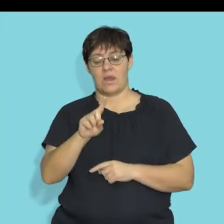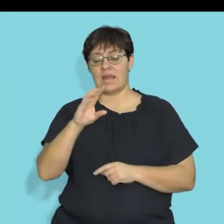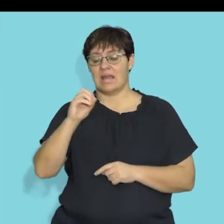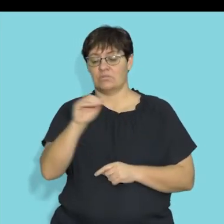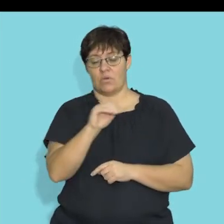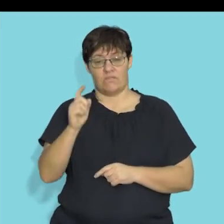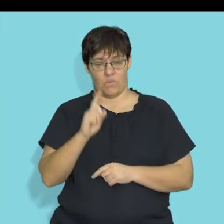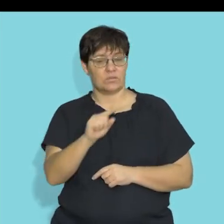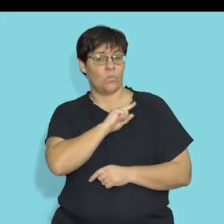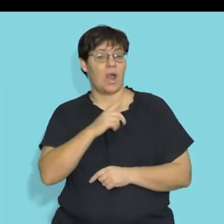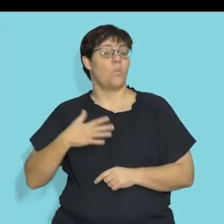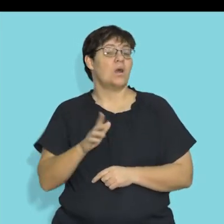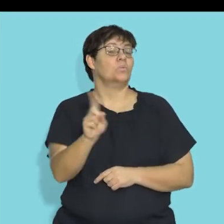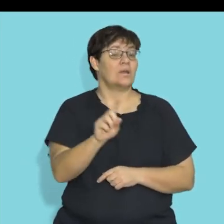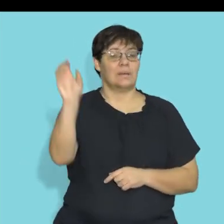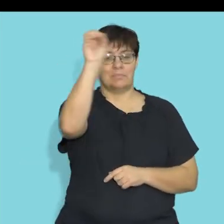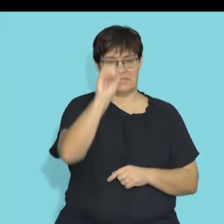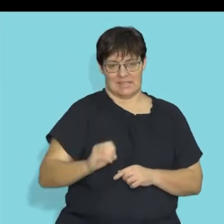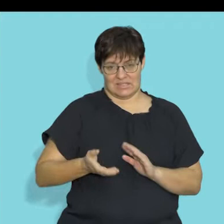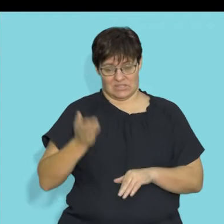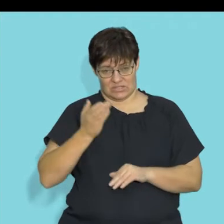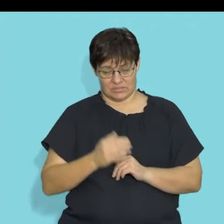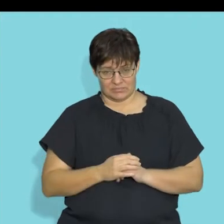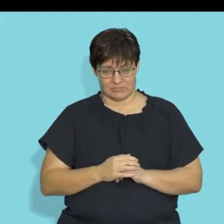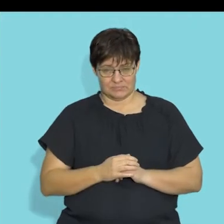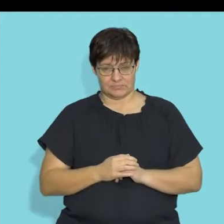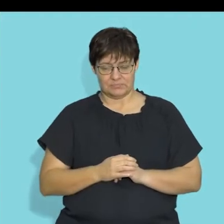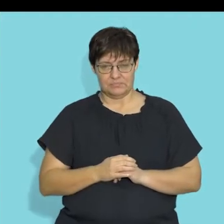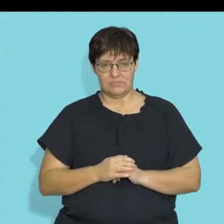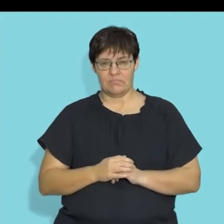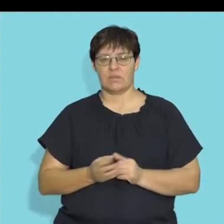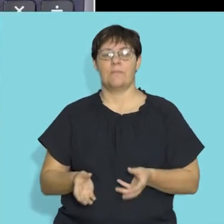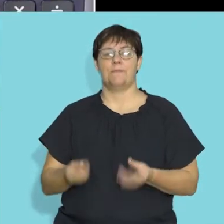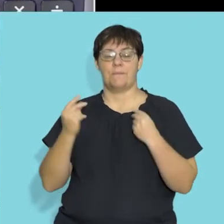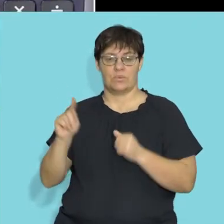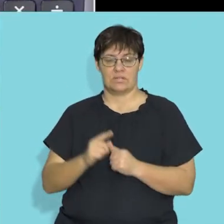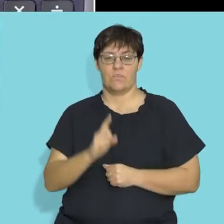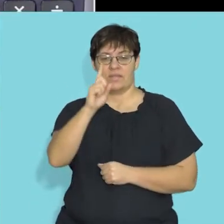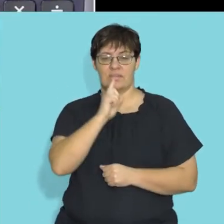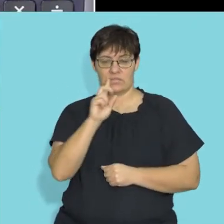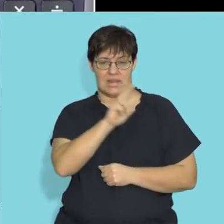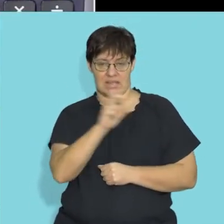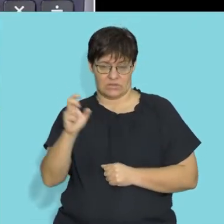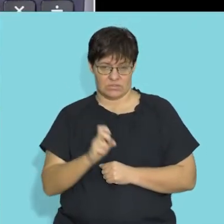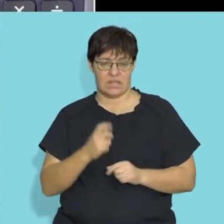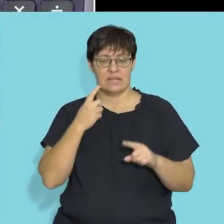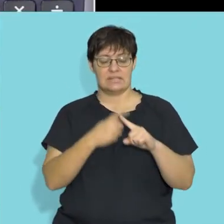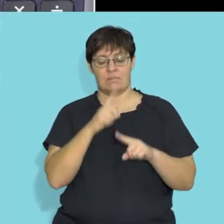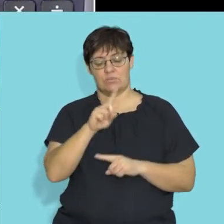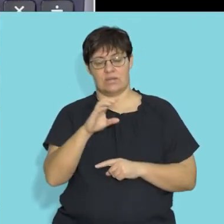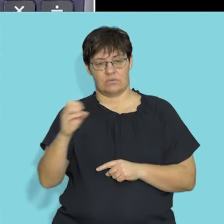it by 100 over 1 because you want the percentage increase, and therefore, this is what you have here,